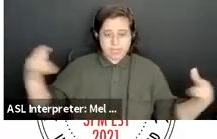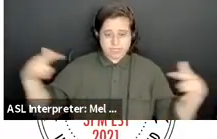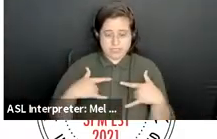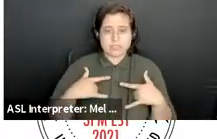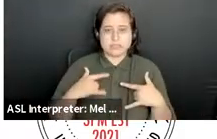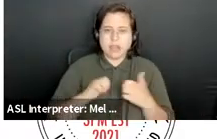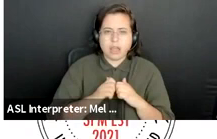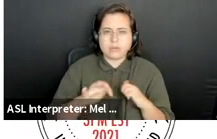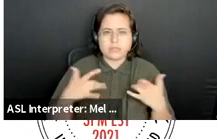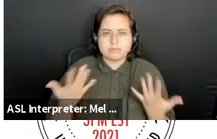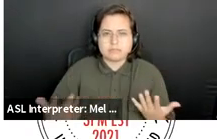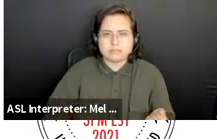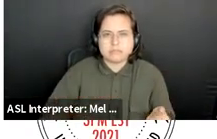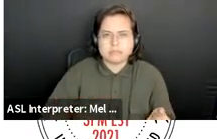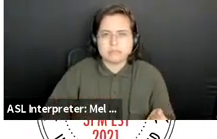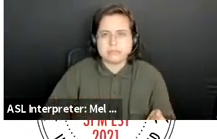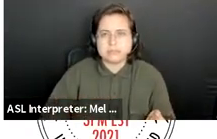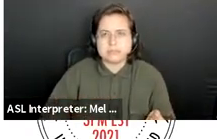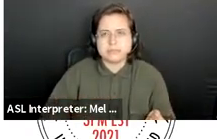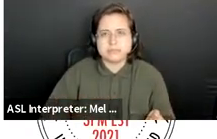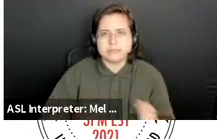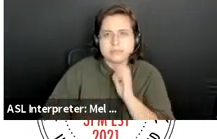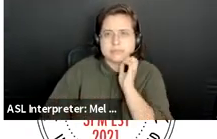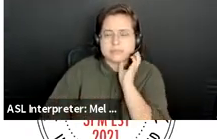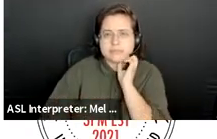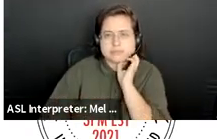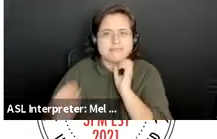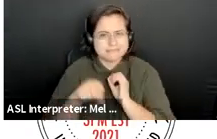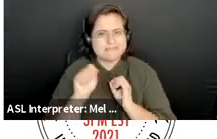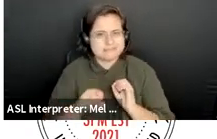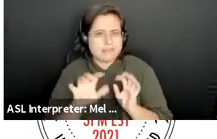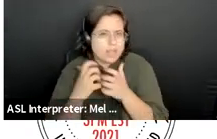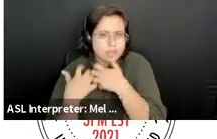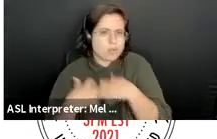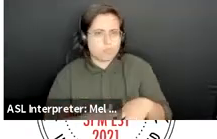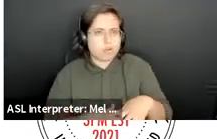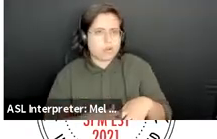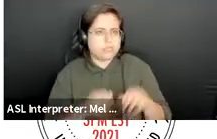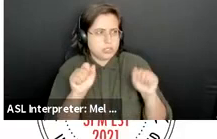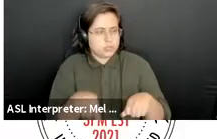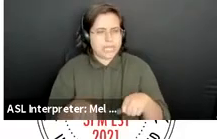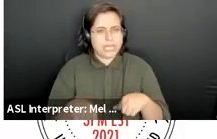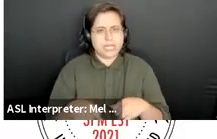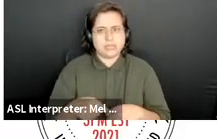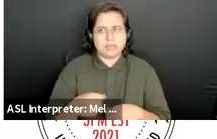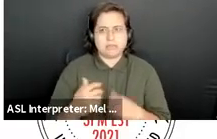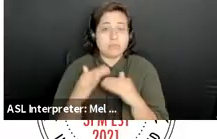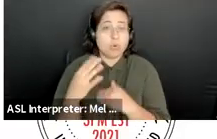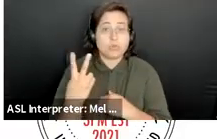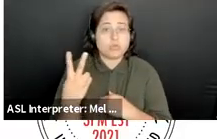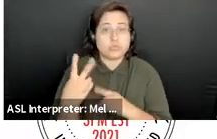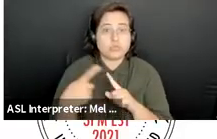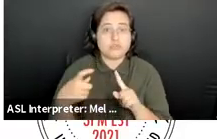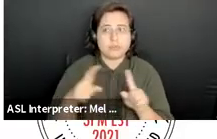Well, that can work. I mean, you can absolutely put 2 artists or more than 2 artists from